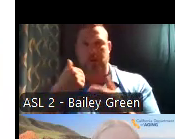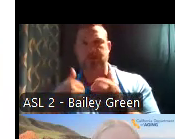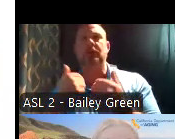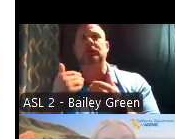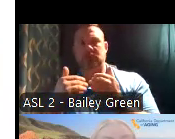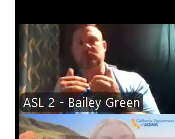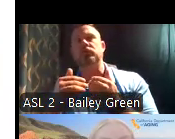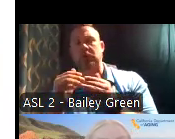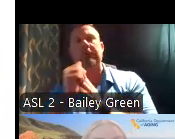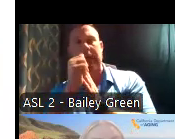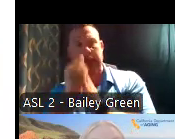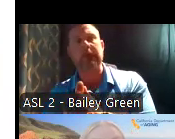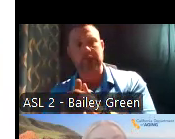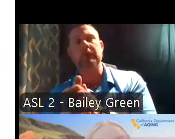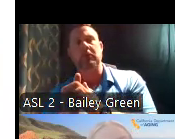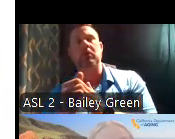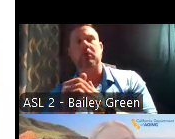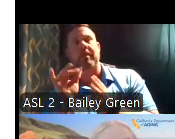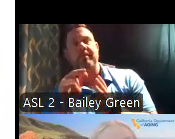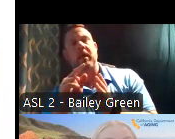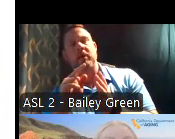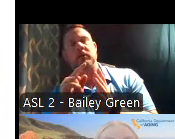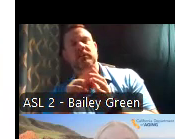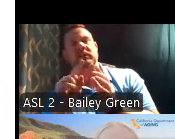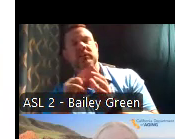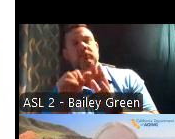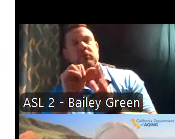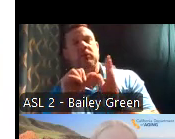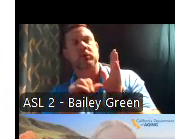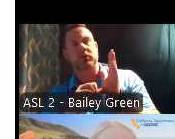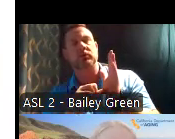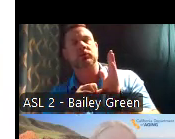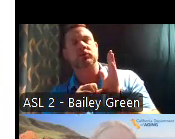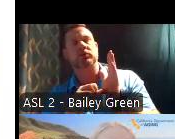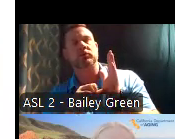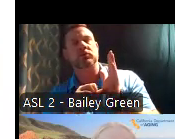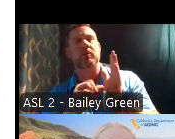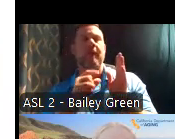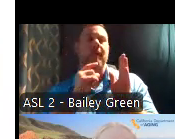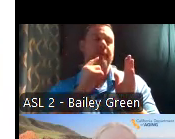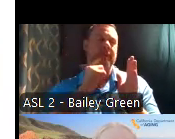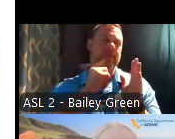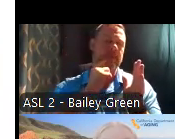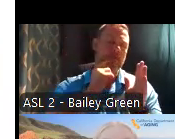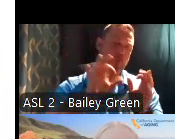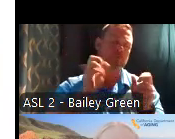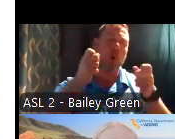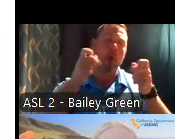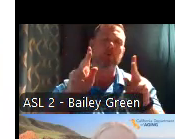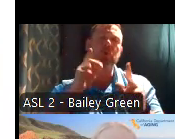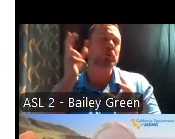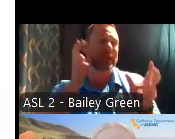next iteration of the Master Plan for Aging initiatives. And then this will also be an opportunity that we're going to hear from